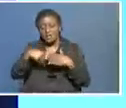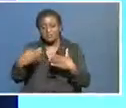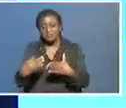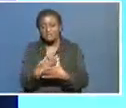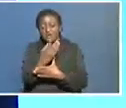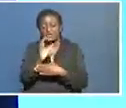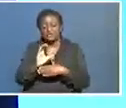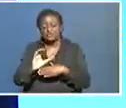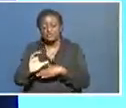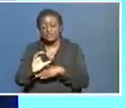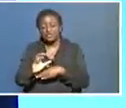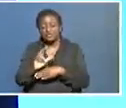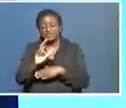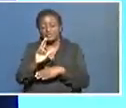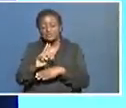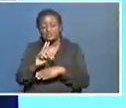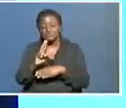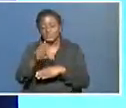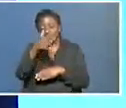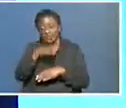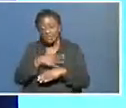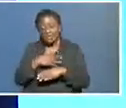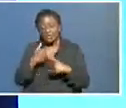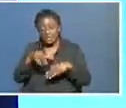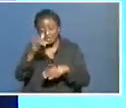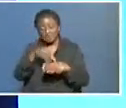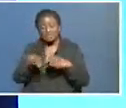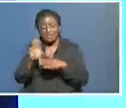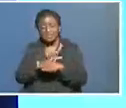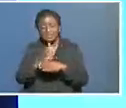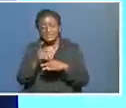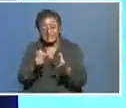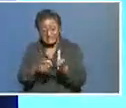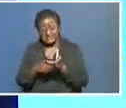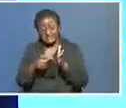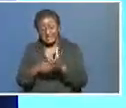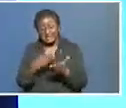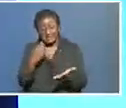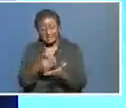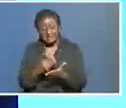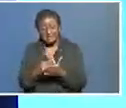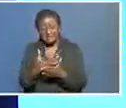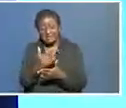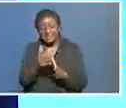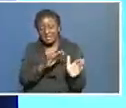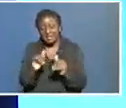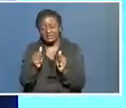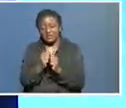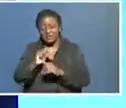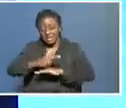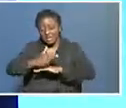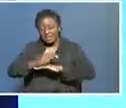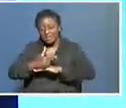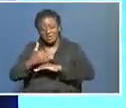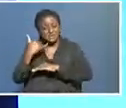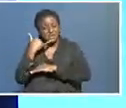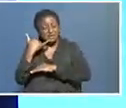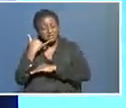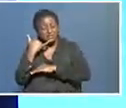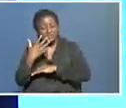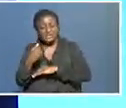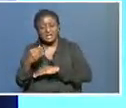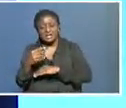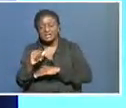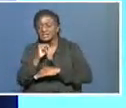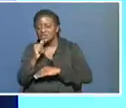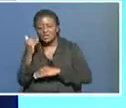armed with a handgun, went into the business and demanded cash. The culprits reportedly left with laptops, cell phones, and an undisclosed